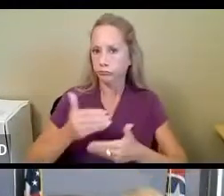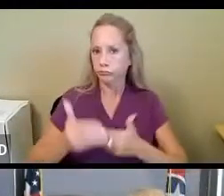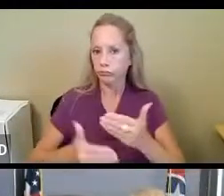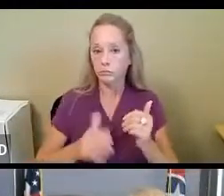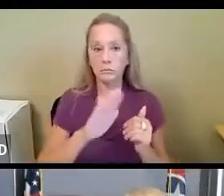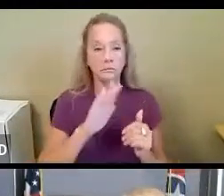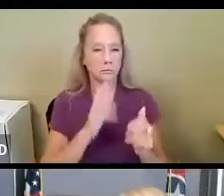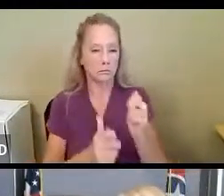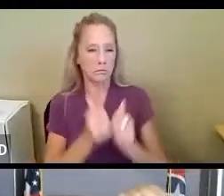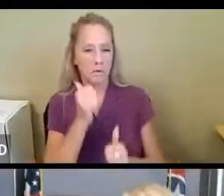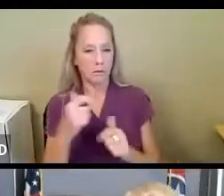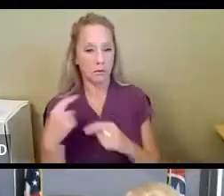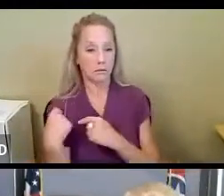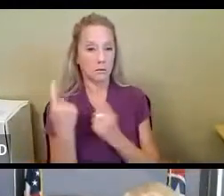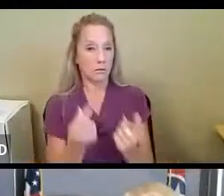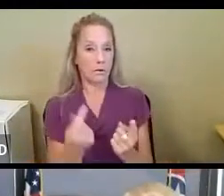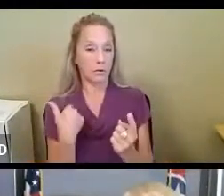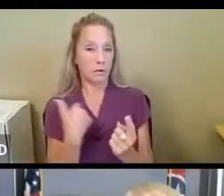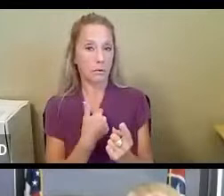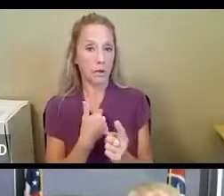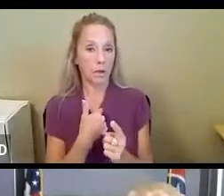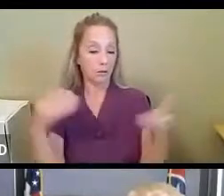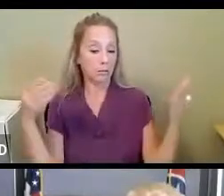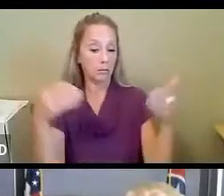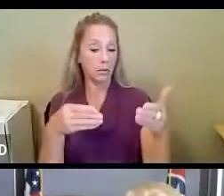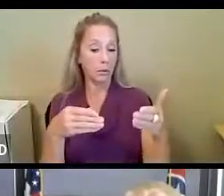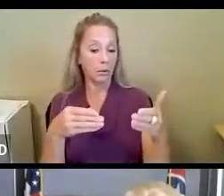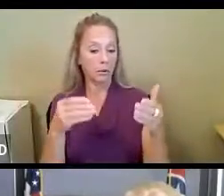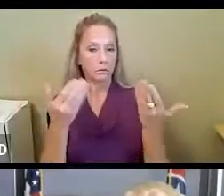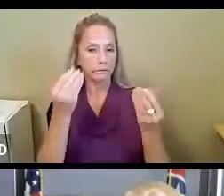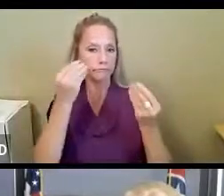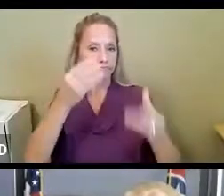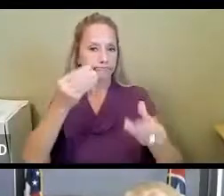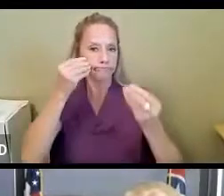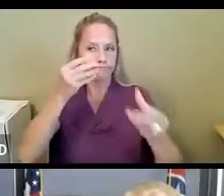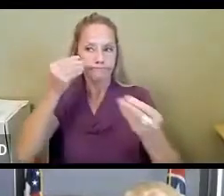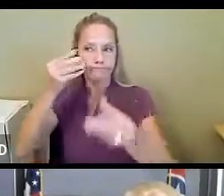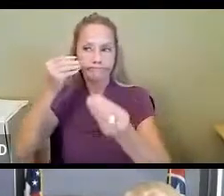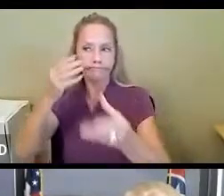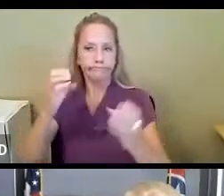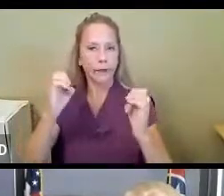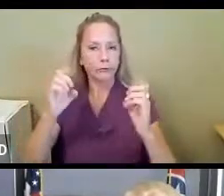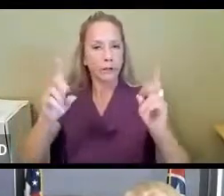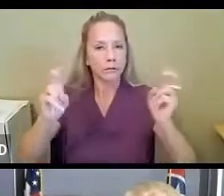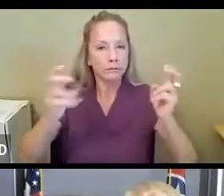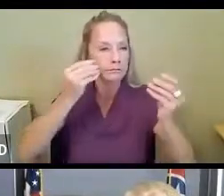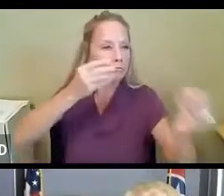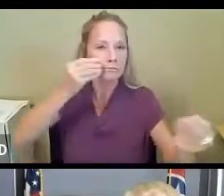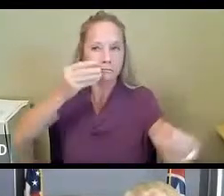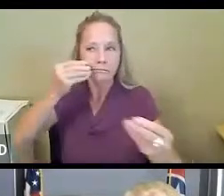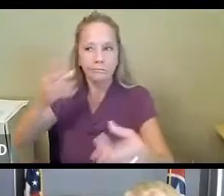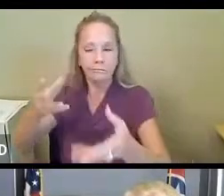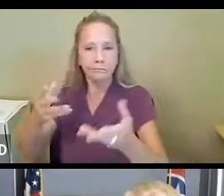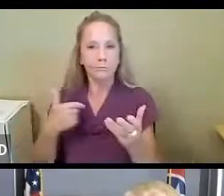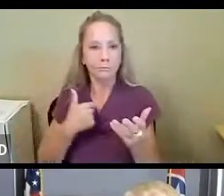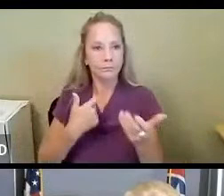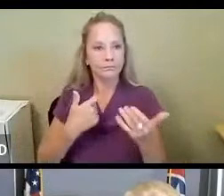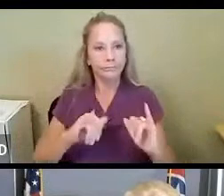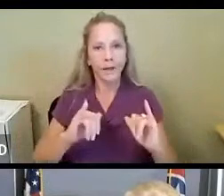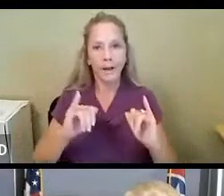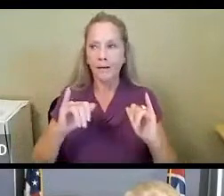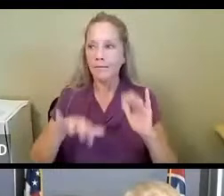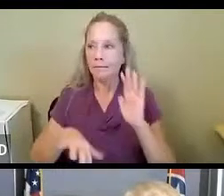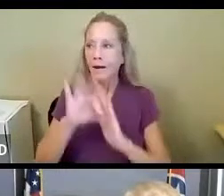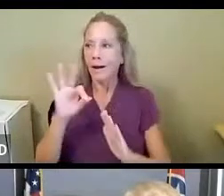what we focused on thus far has been education, simply because we are still trying to find a good definition of a